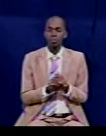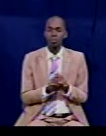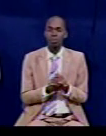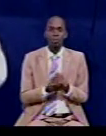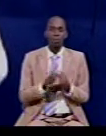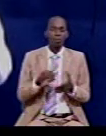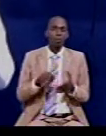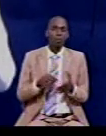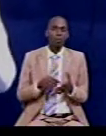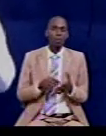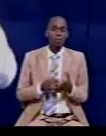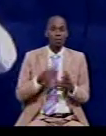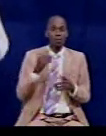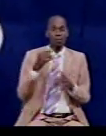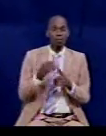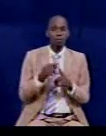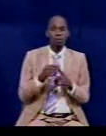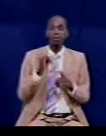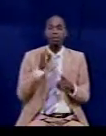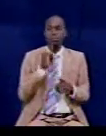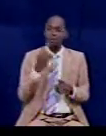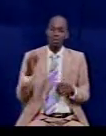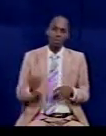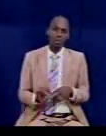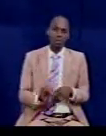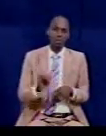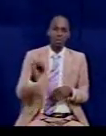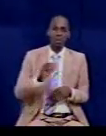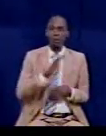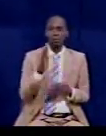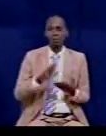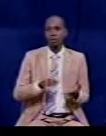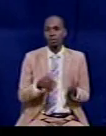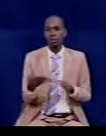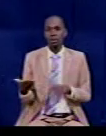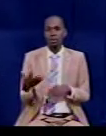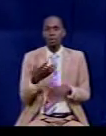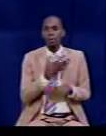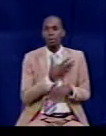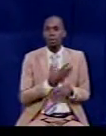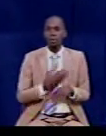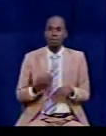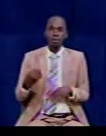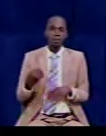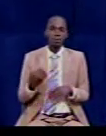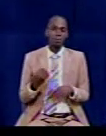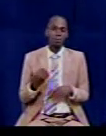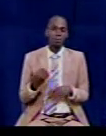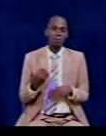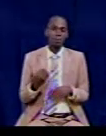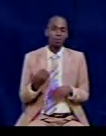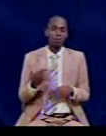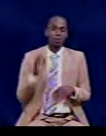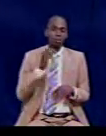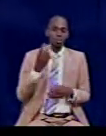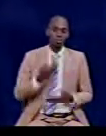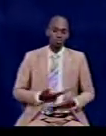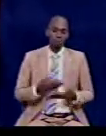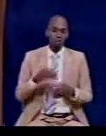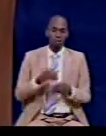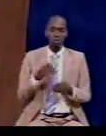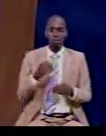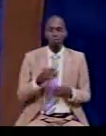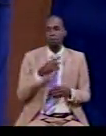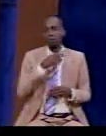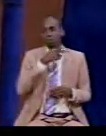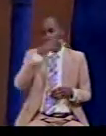before his incarnation in the womb of the Virgin Mary, he had been with us all through time. And in